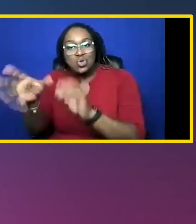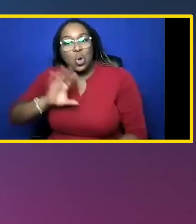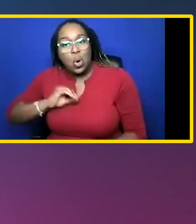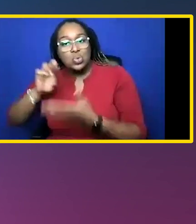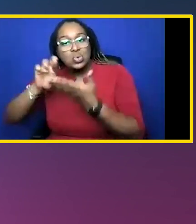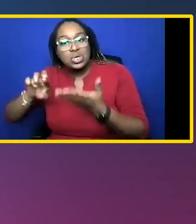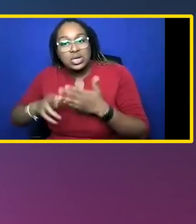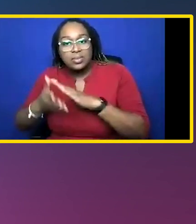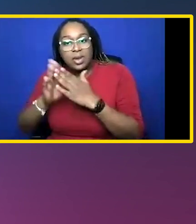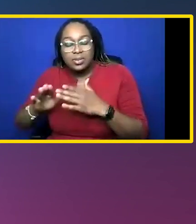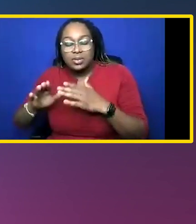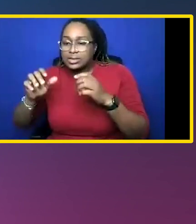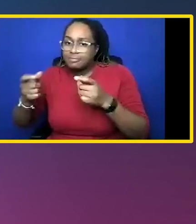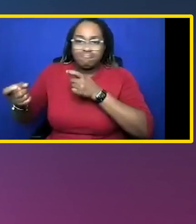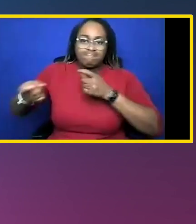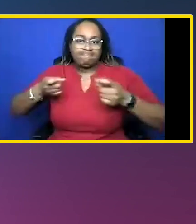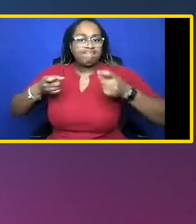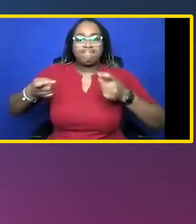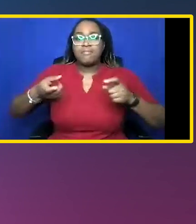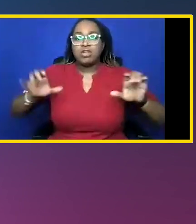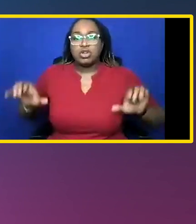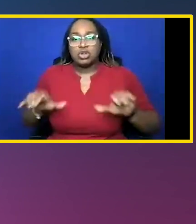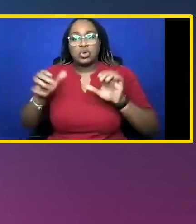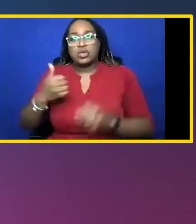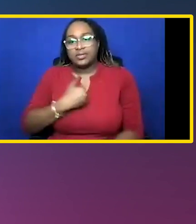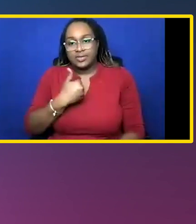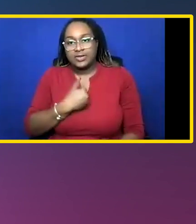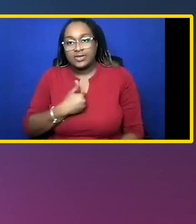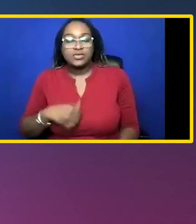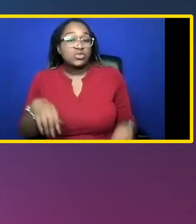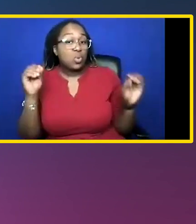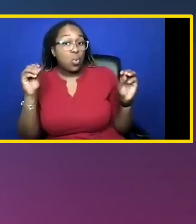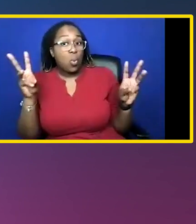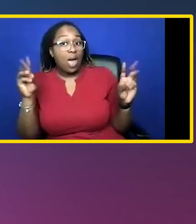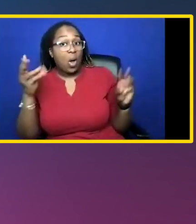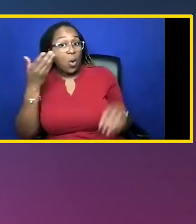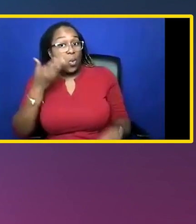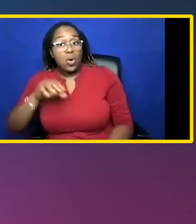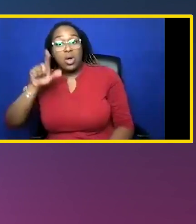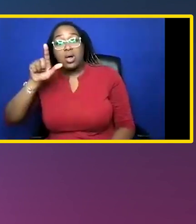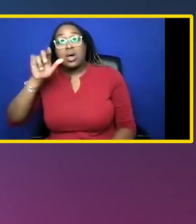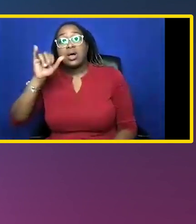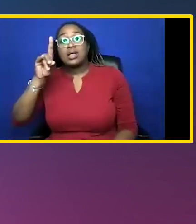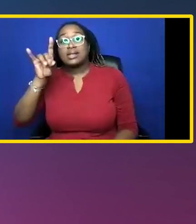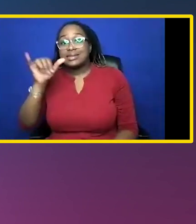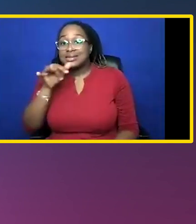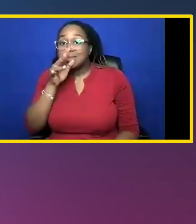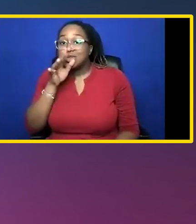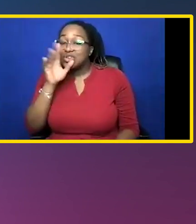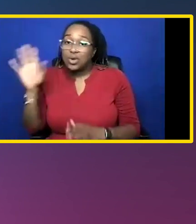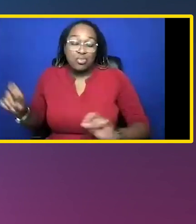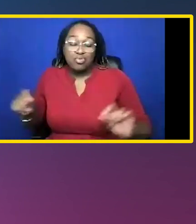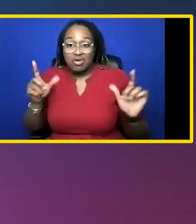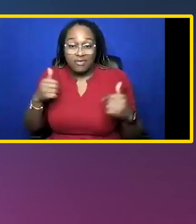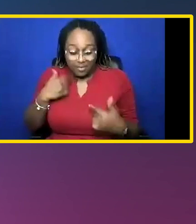can be able to then take the reins and do it themselves. Wow, wow. This is Lindsay. This is Lindsay. I mean, you're bringing up for